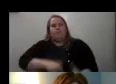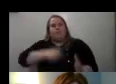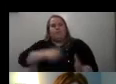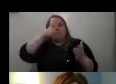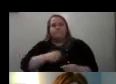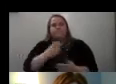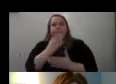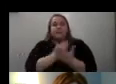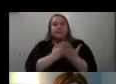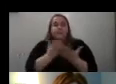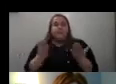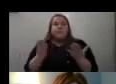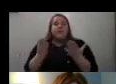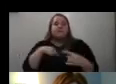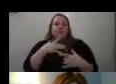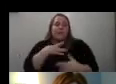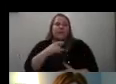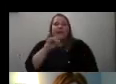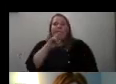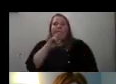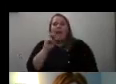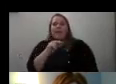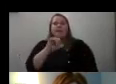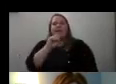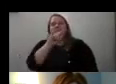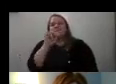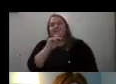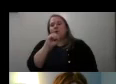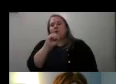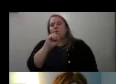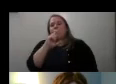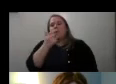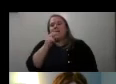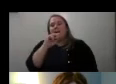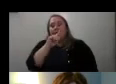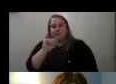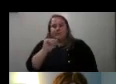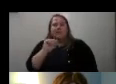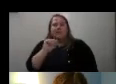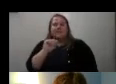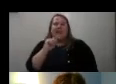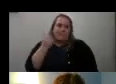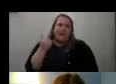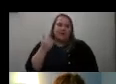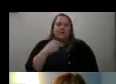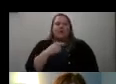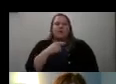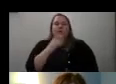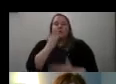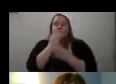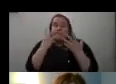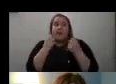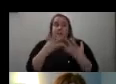Some of the things we do like to iron, like the silk organzas, because they look better once they're ironed. And there are a lot of silk